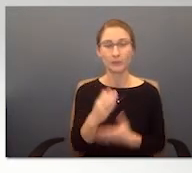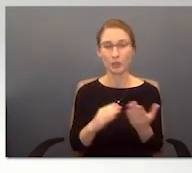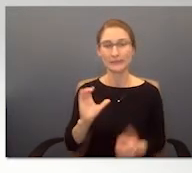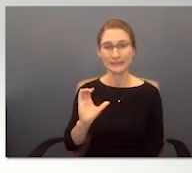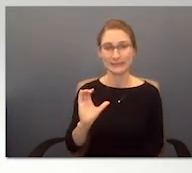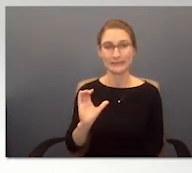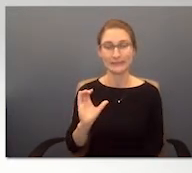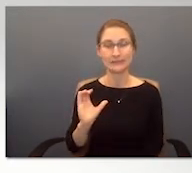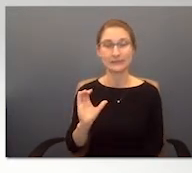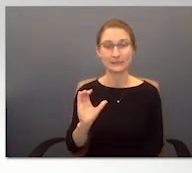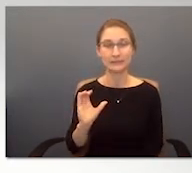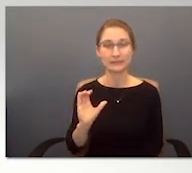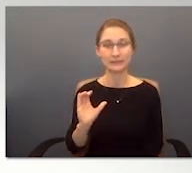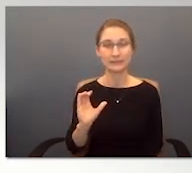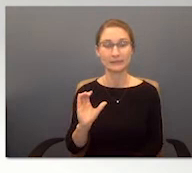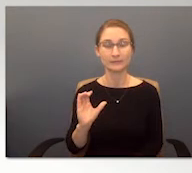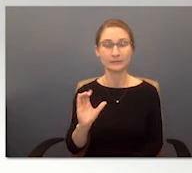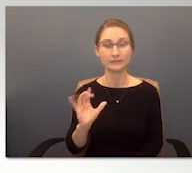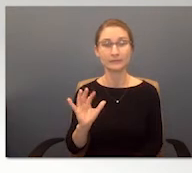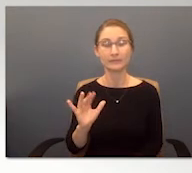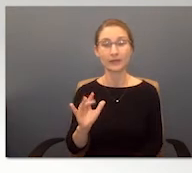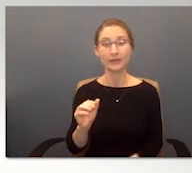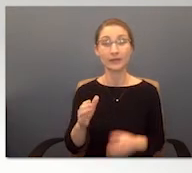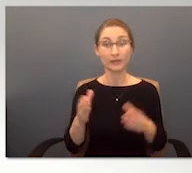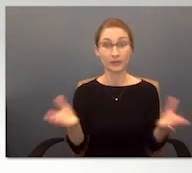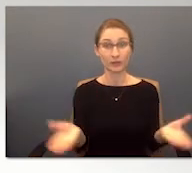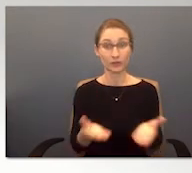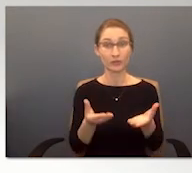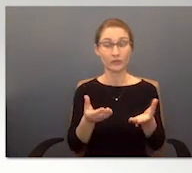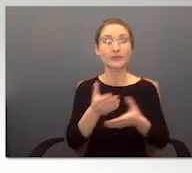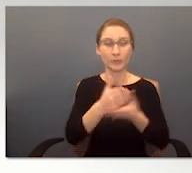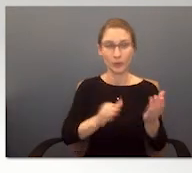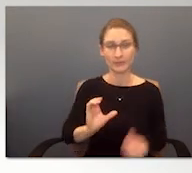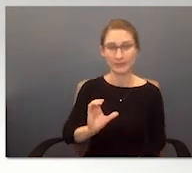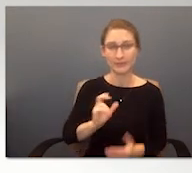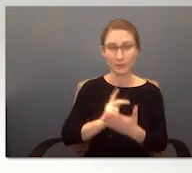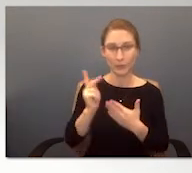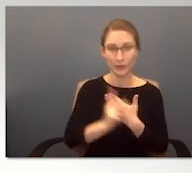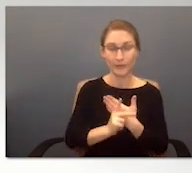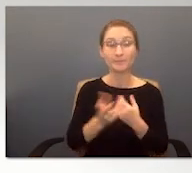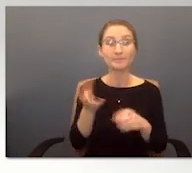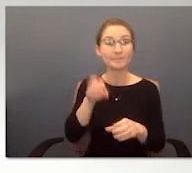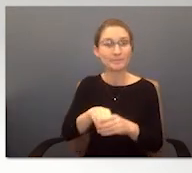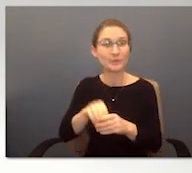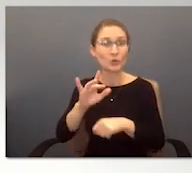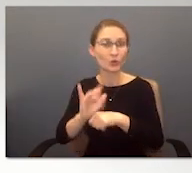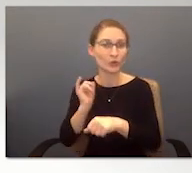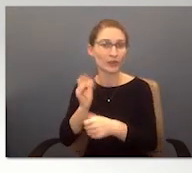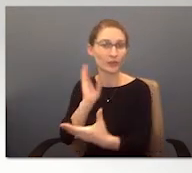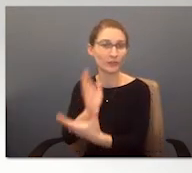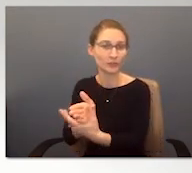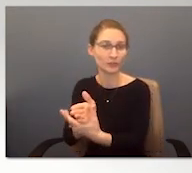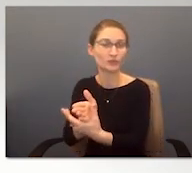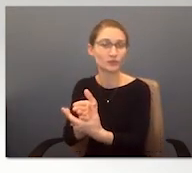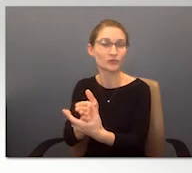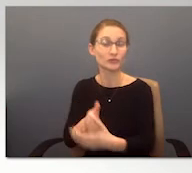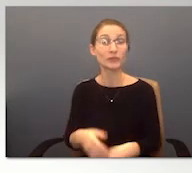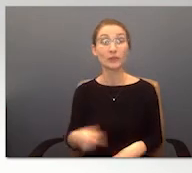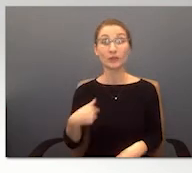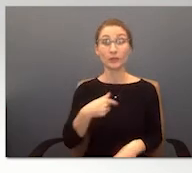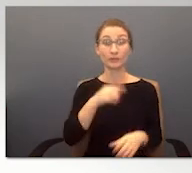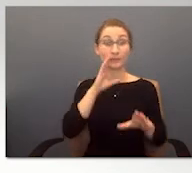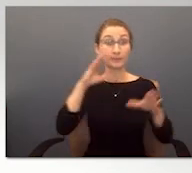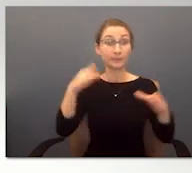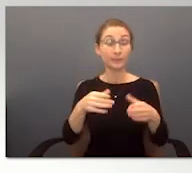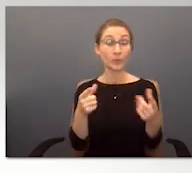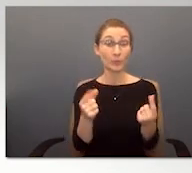states, early intervention. Early Steps is our Part C program here, and really focused